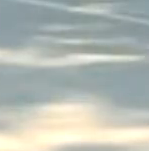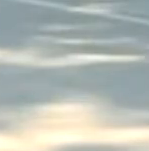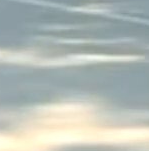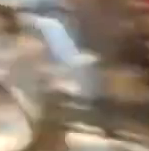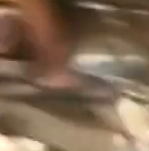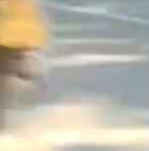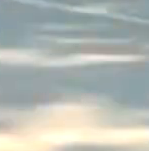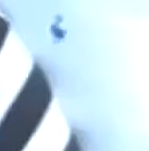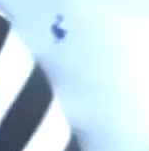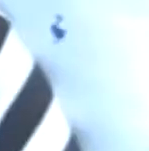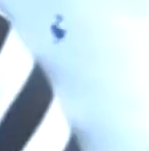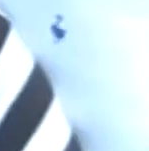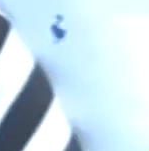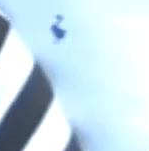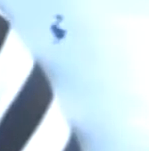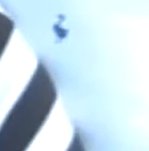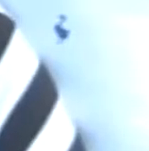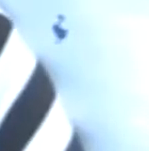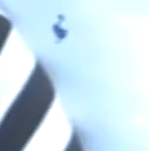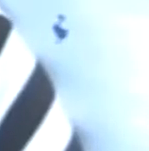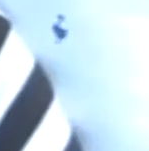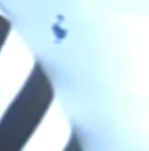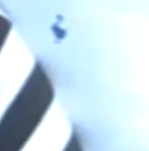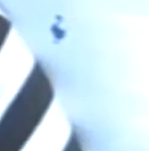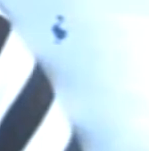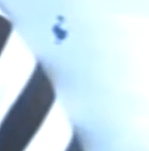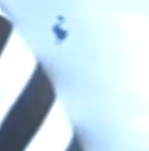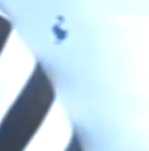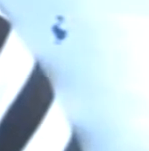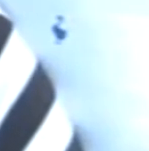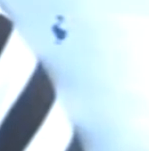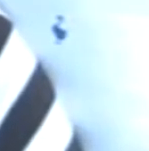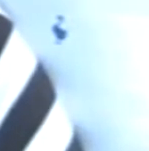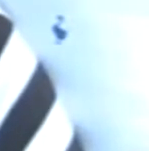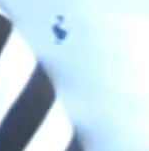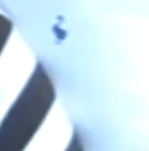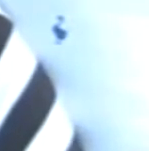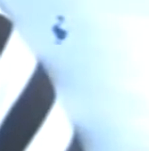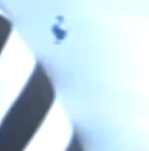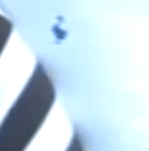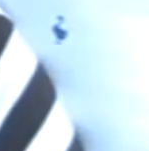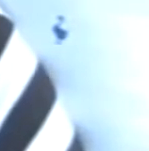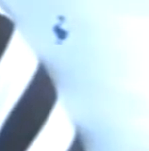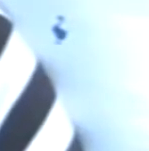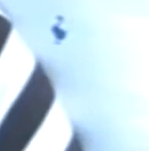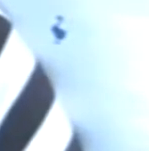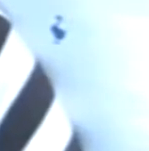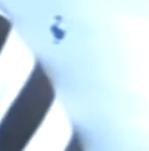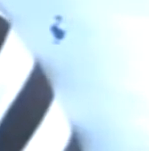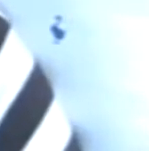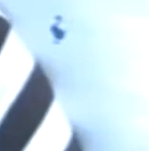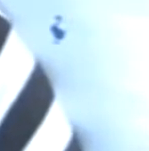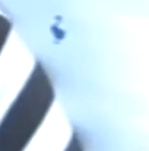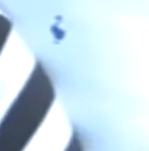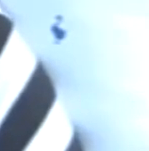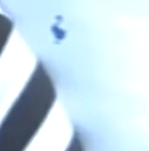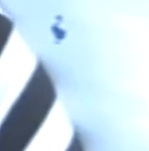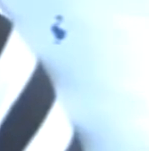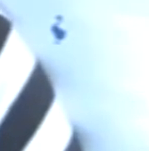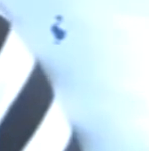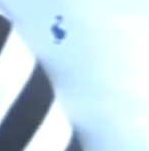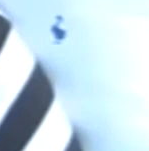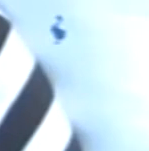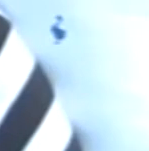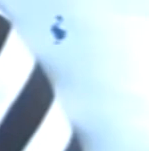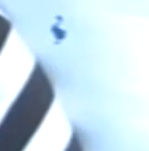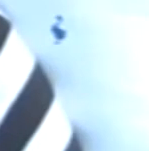pregnancy in the country. It escalated during the COVID season. That was the time we reached the peak and the height. We